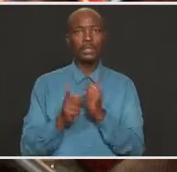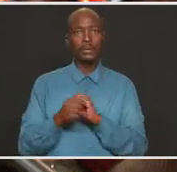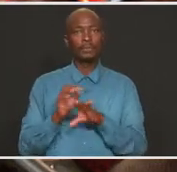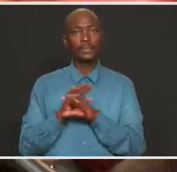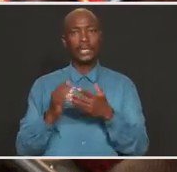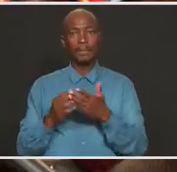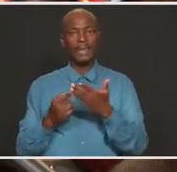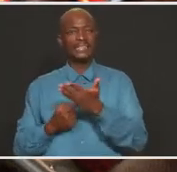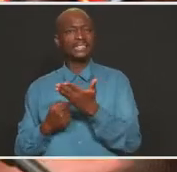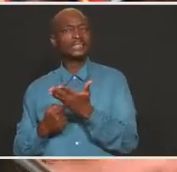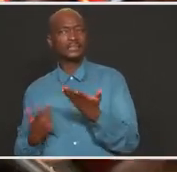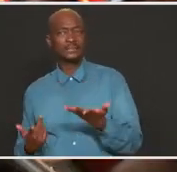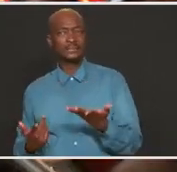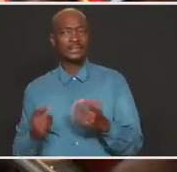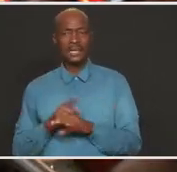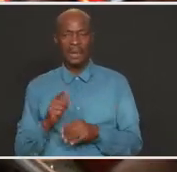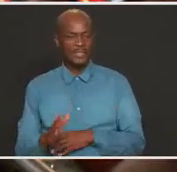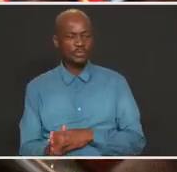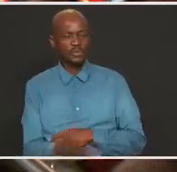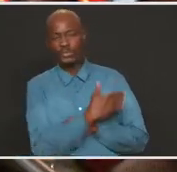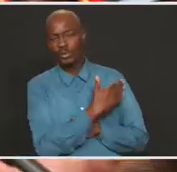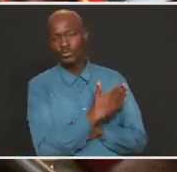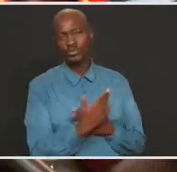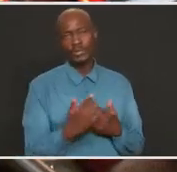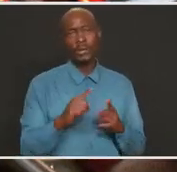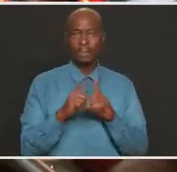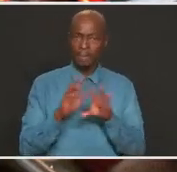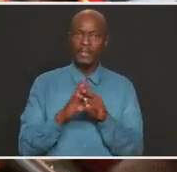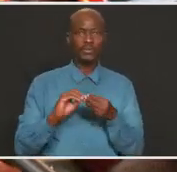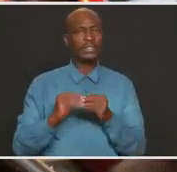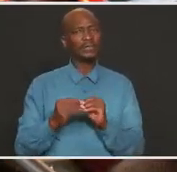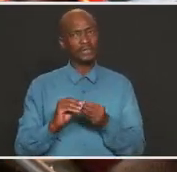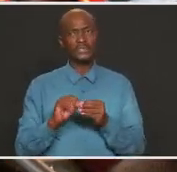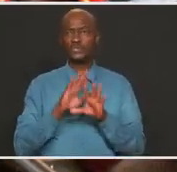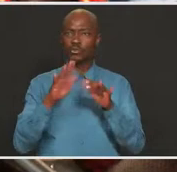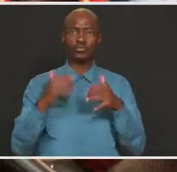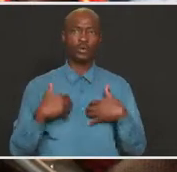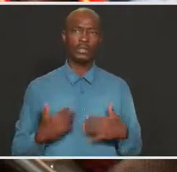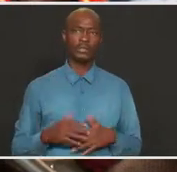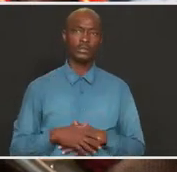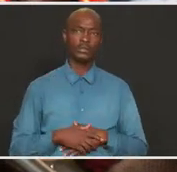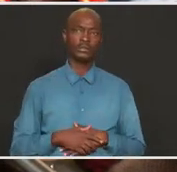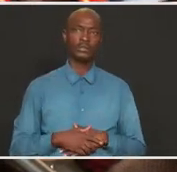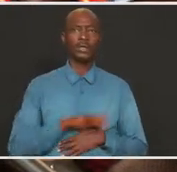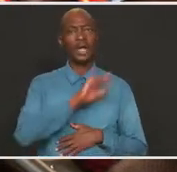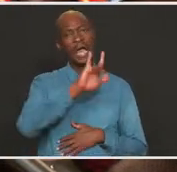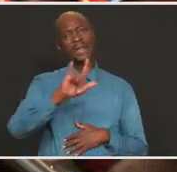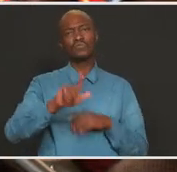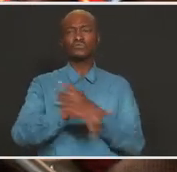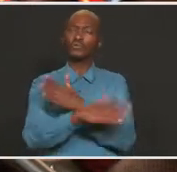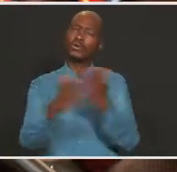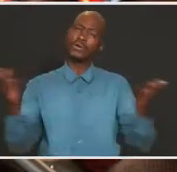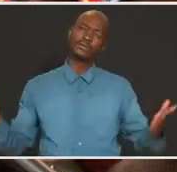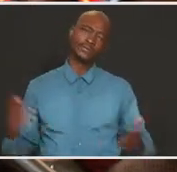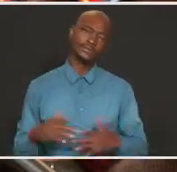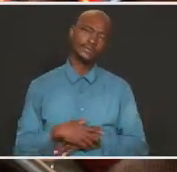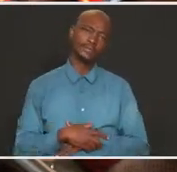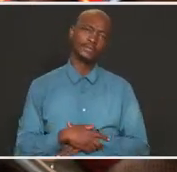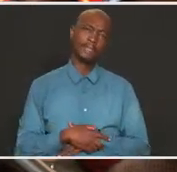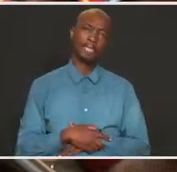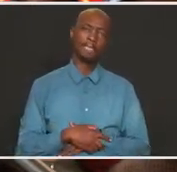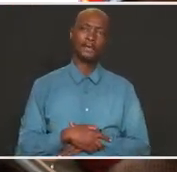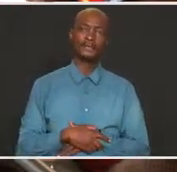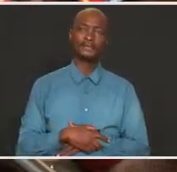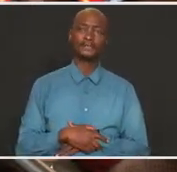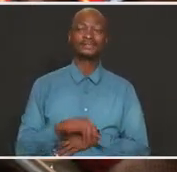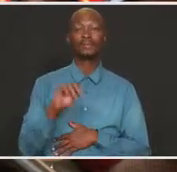I must not be thrown out of the bin but will fix it don't worry I love you on air I will say